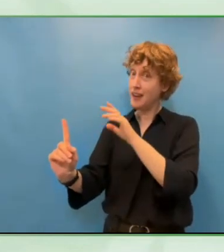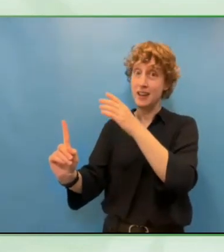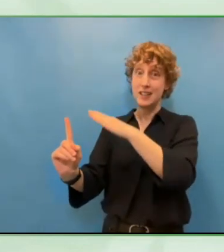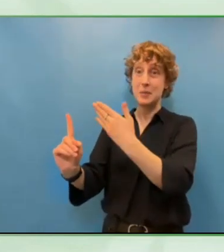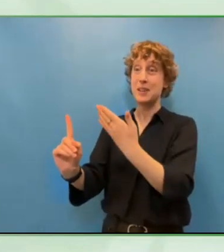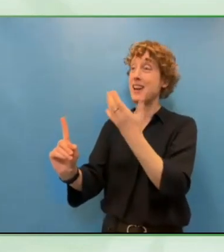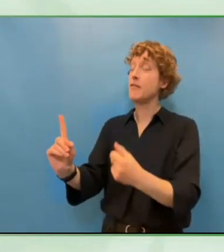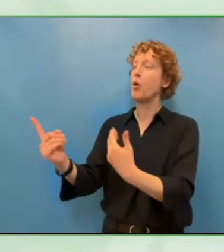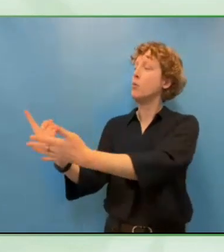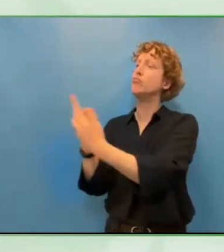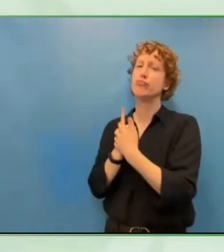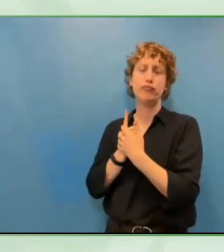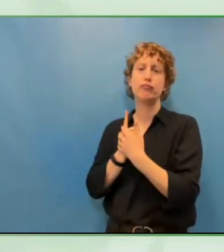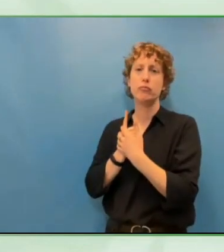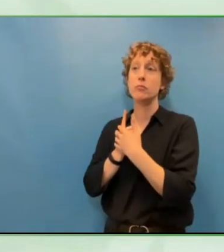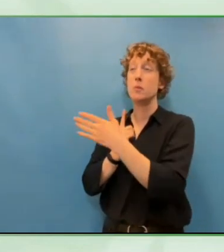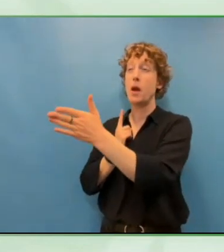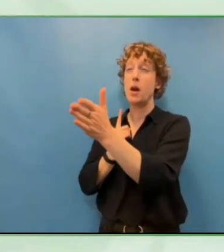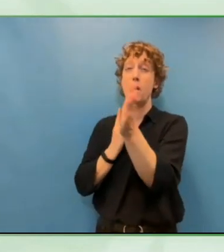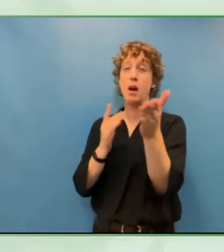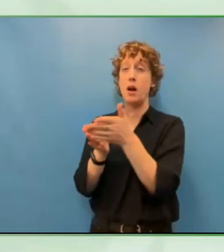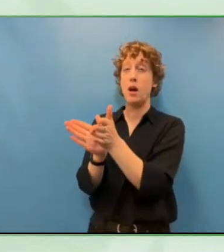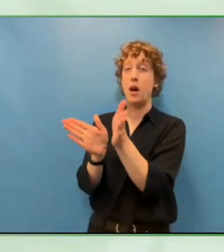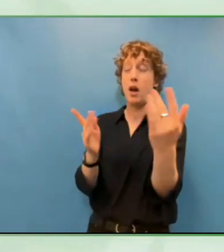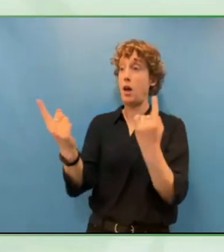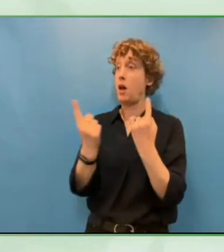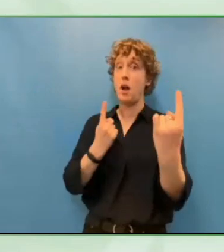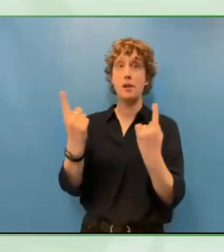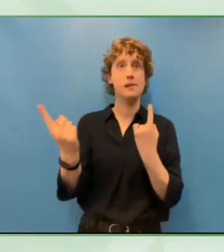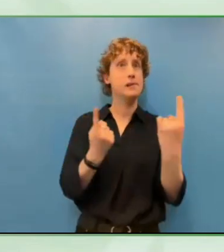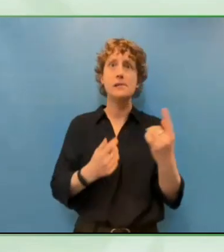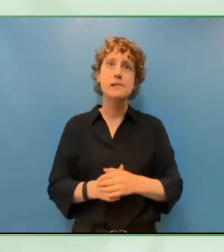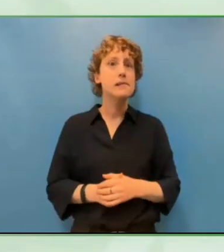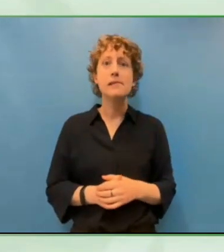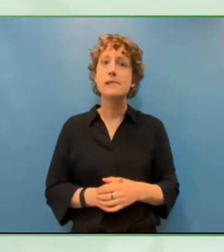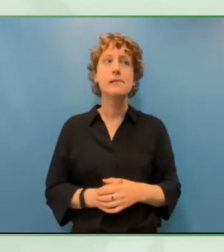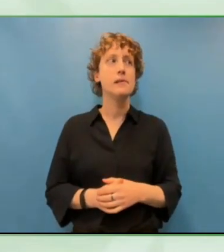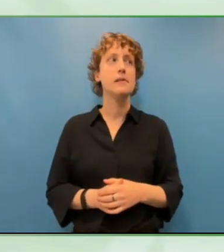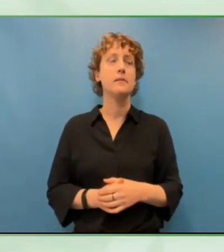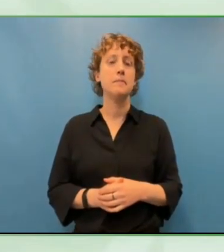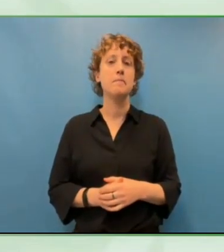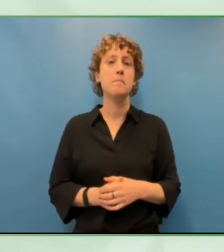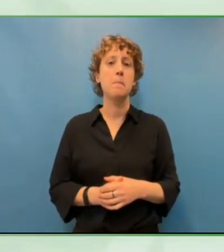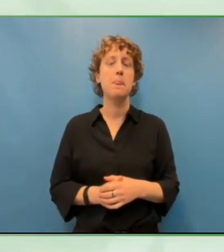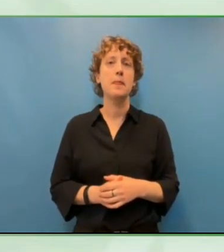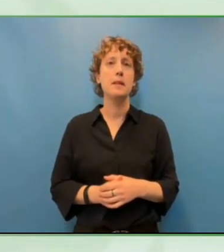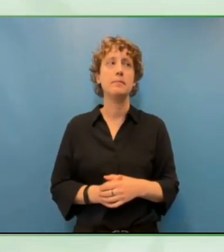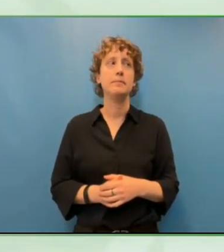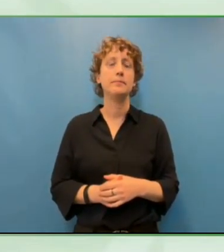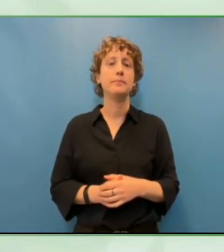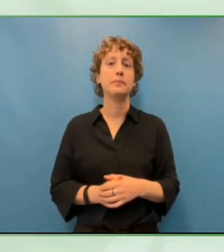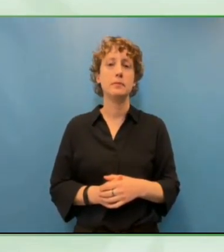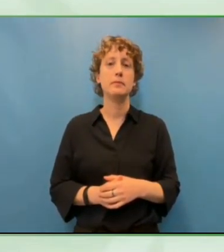multiple people with a broad range of disabilities. So it always, is a kind of